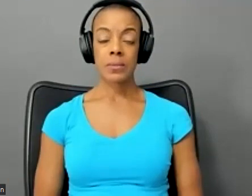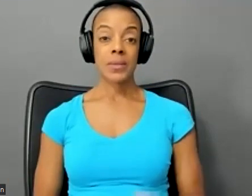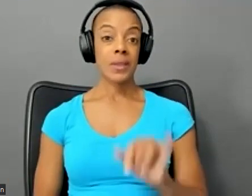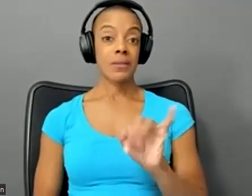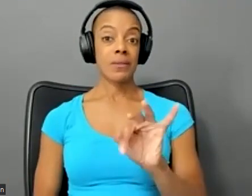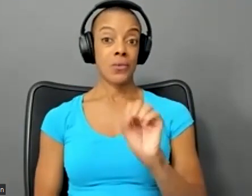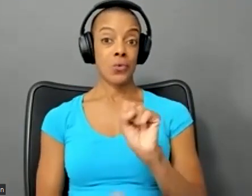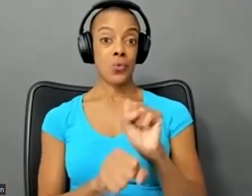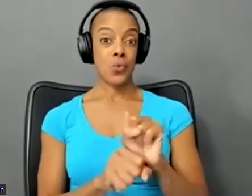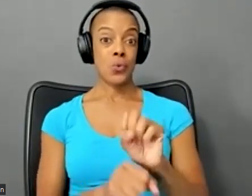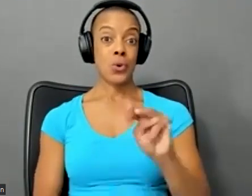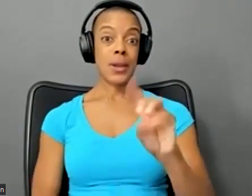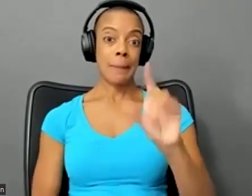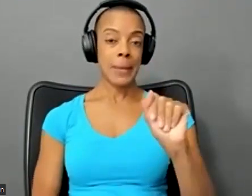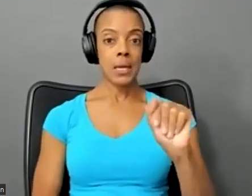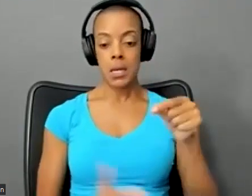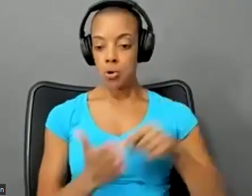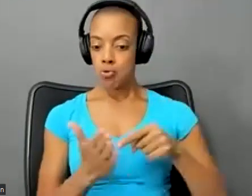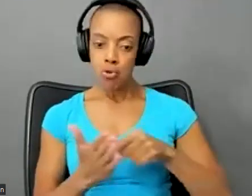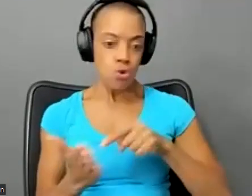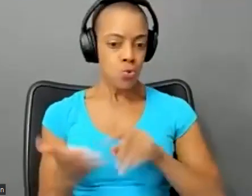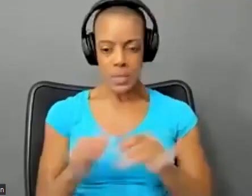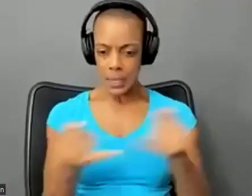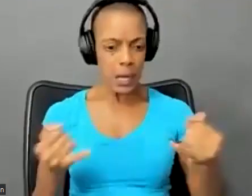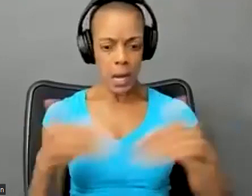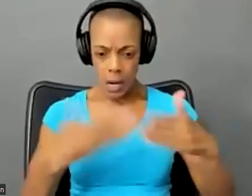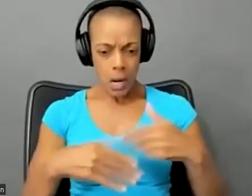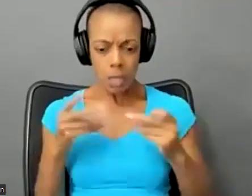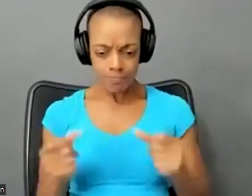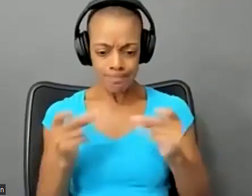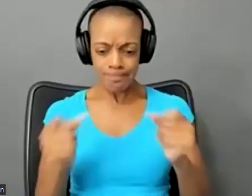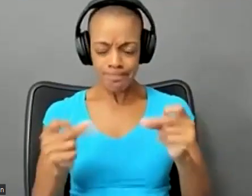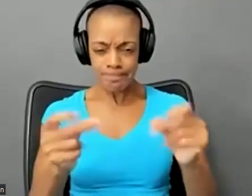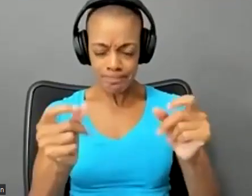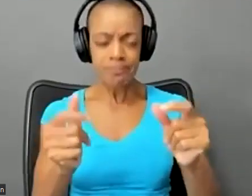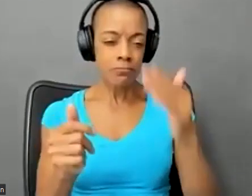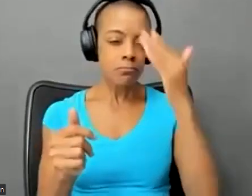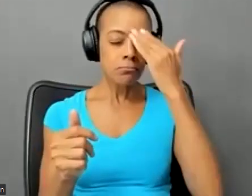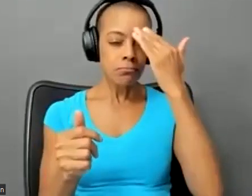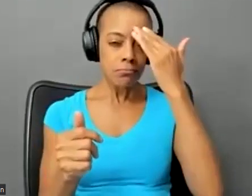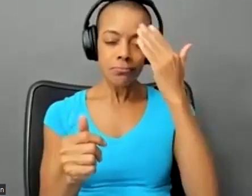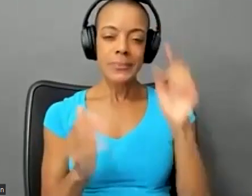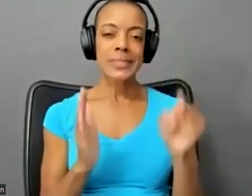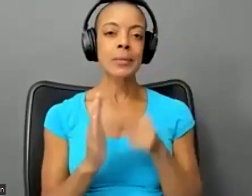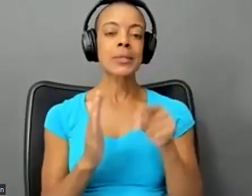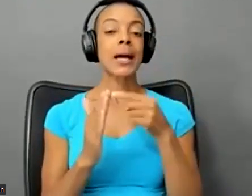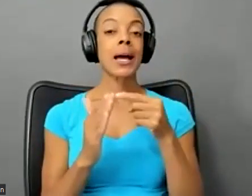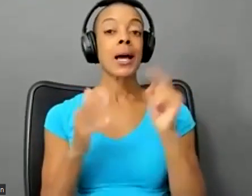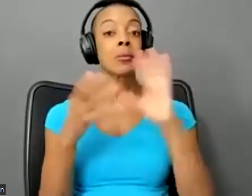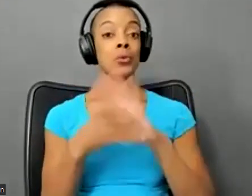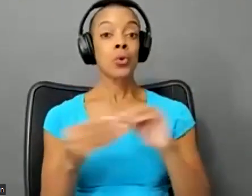this timeline to get out and you need the story and you gotta, you know, move, sometimes that narrative isn't, you